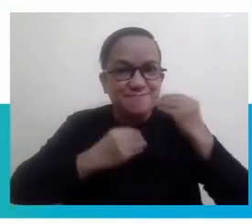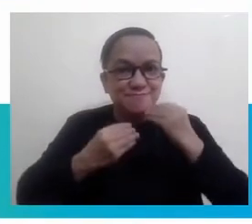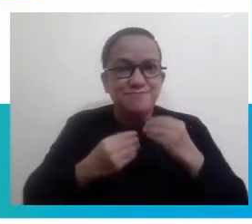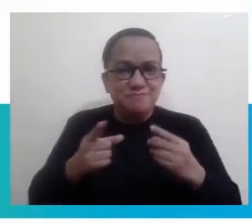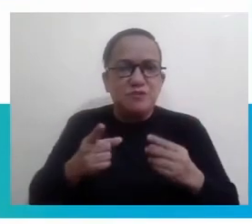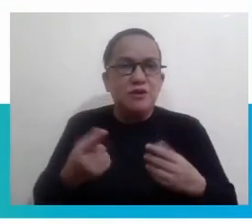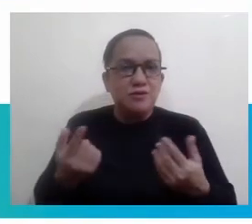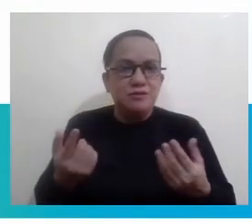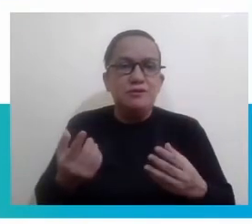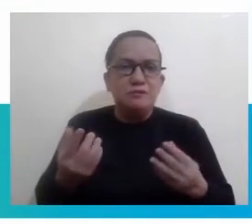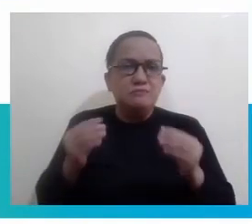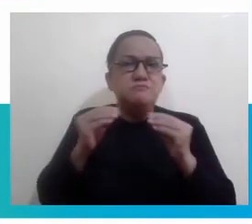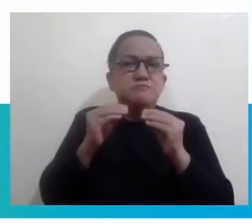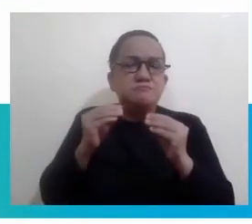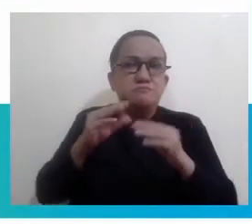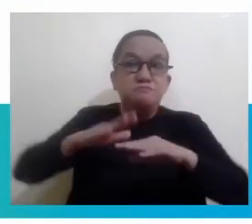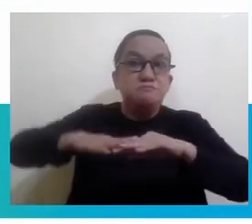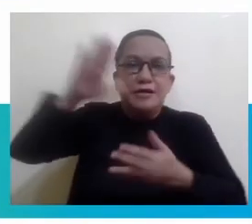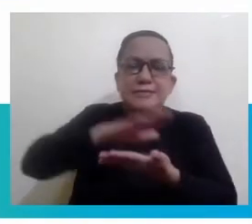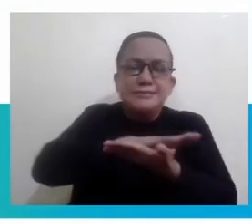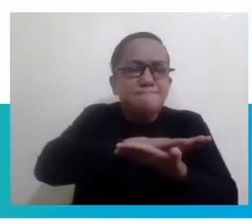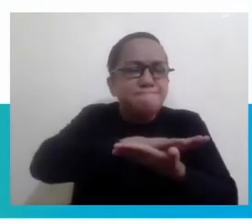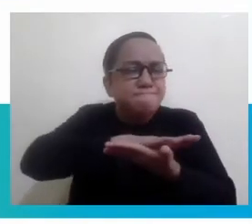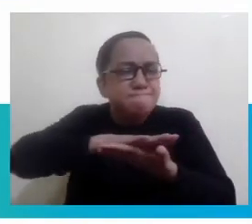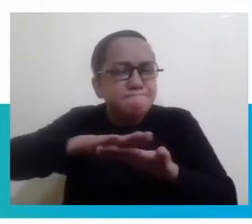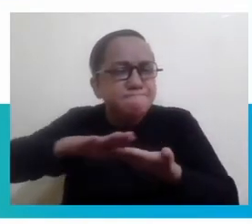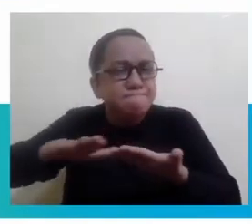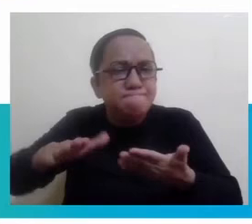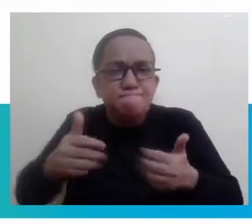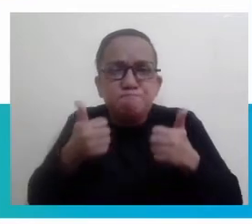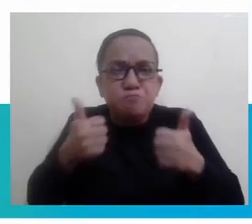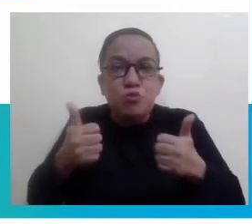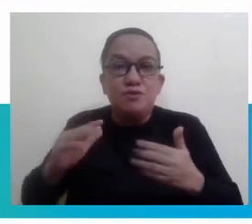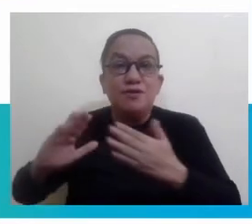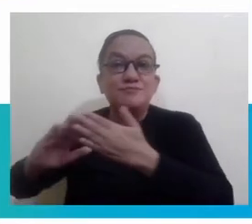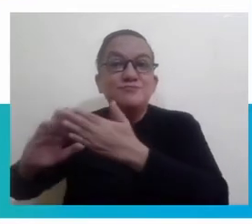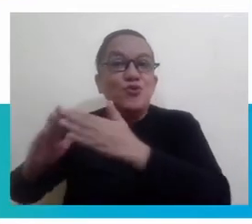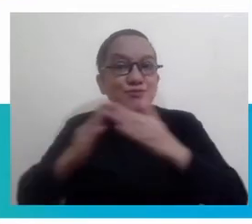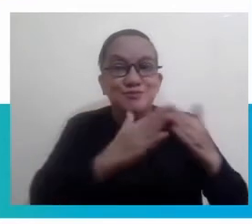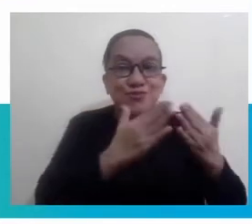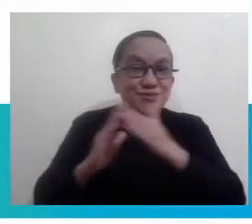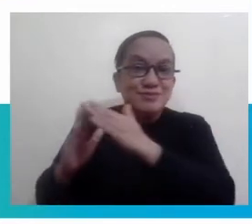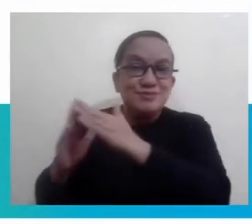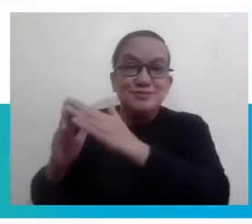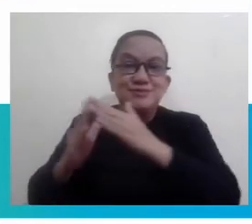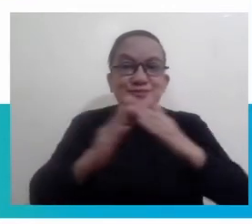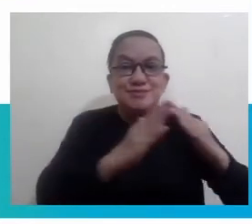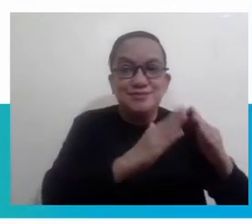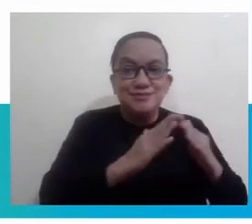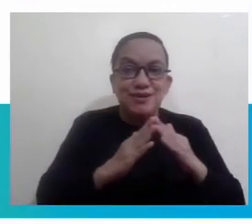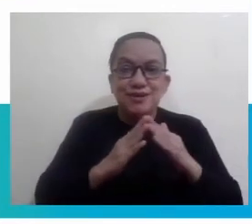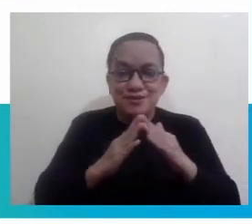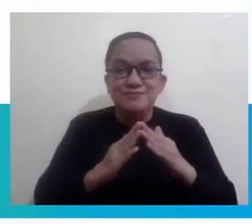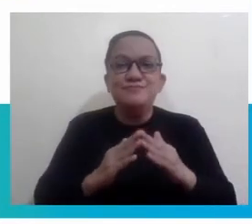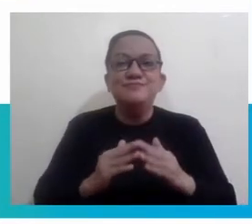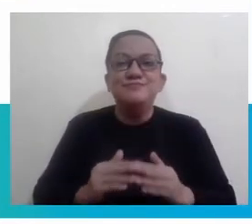the communities in terms of the fisheries management and also compliance there so that they can manage well their